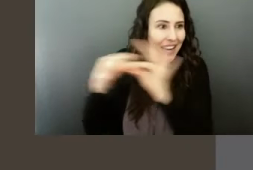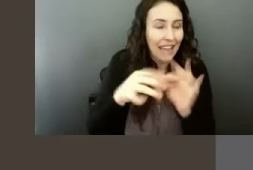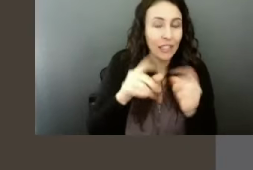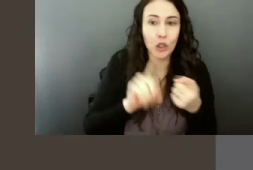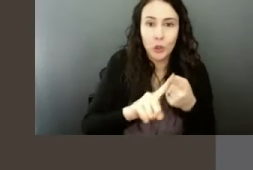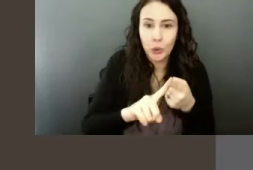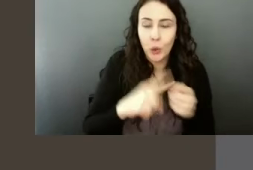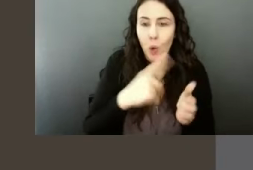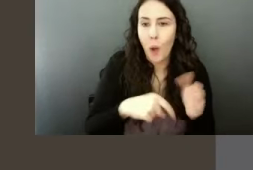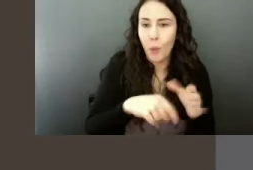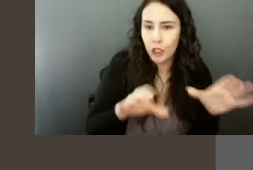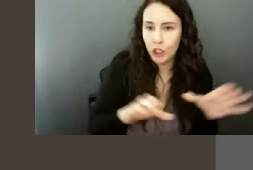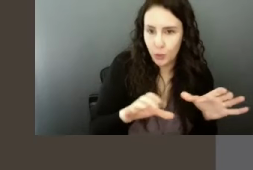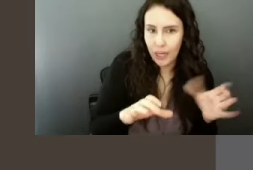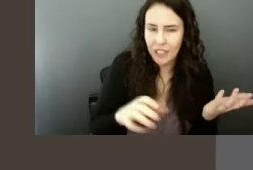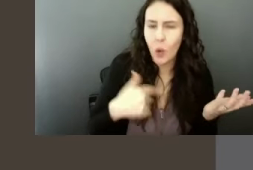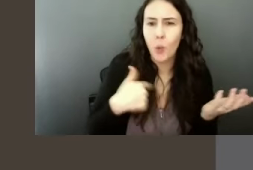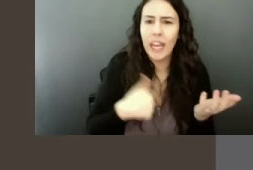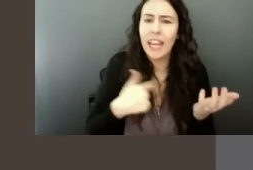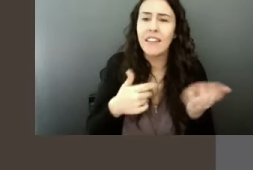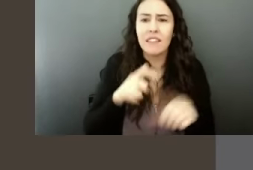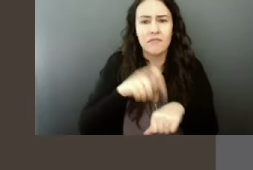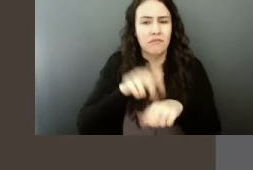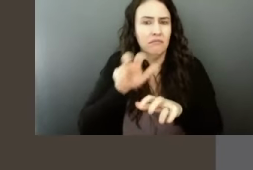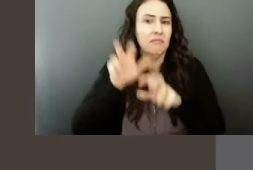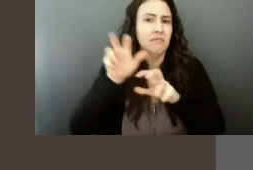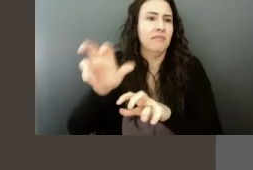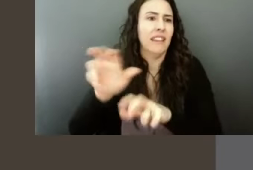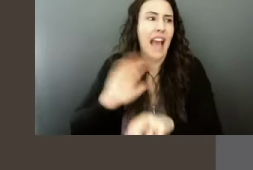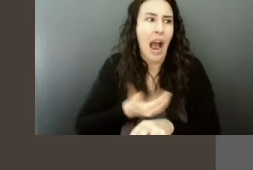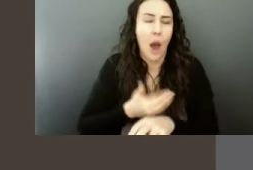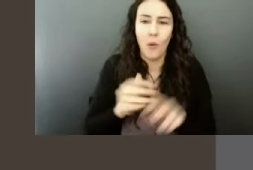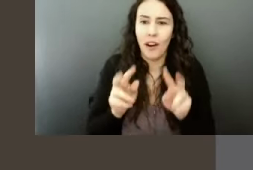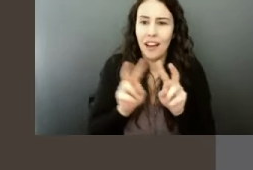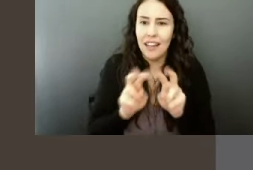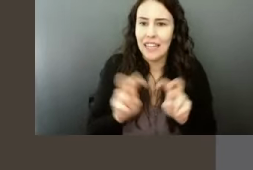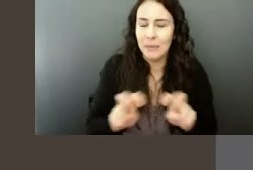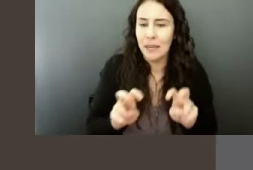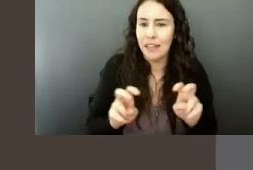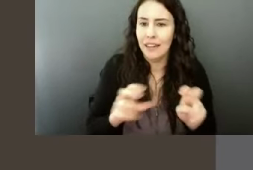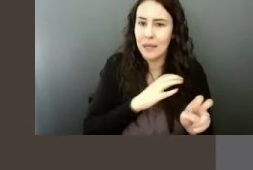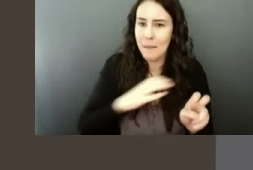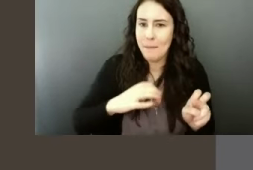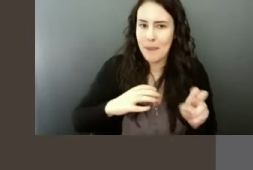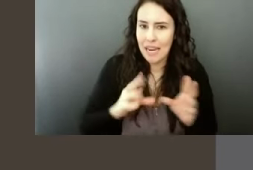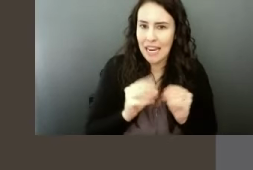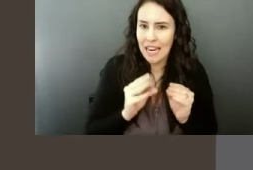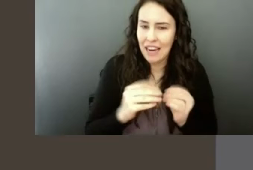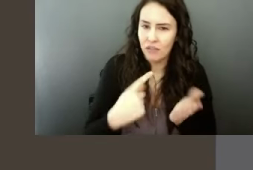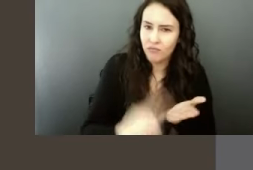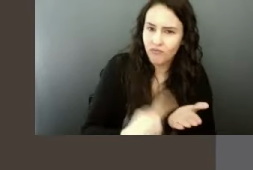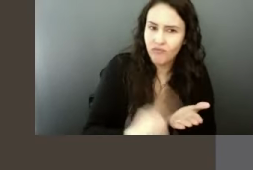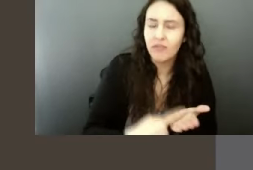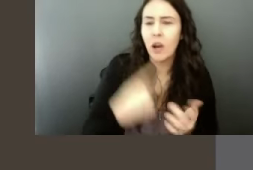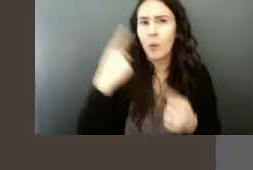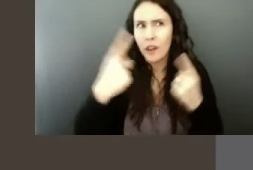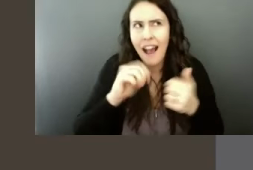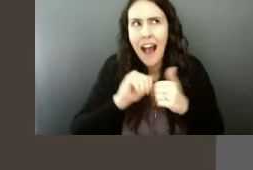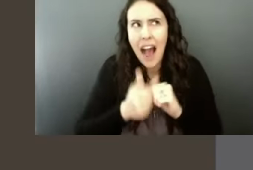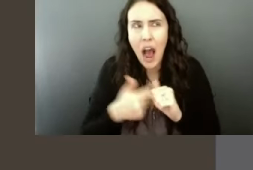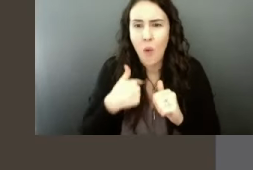so, yeah, we've spent a lot of time in our assessment committee talking about and wondering how we can get faculty